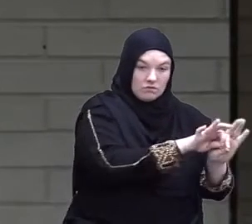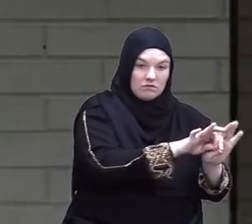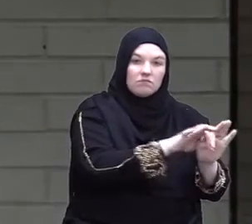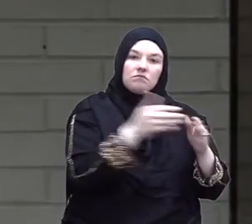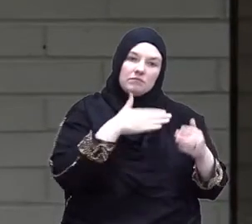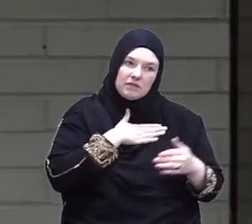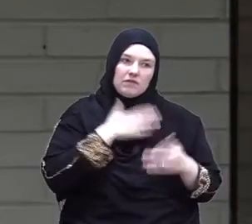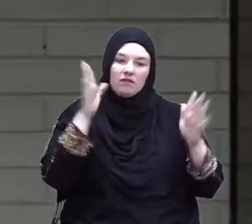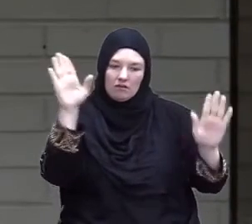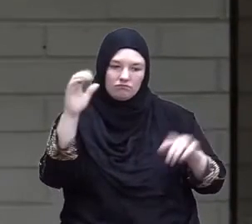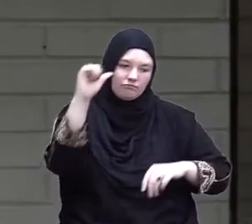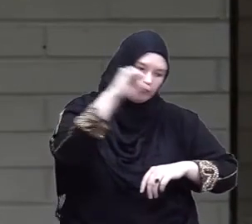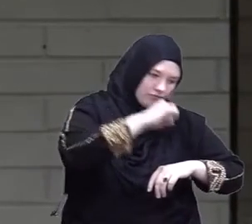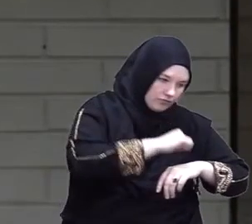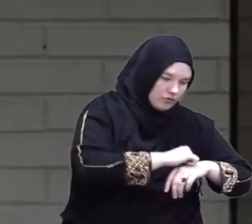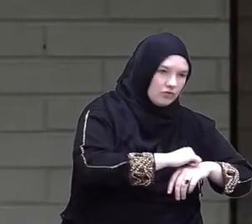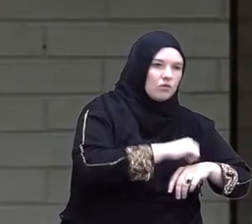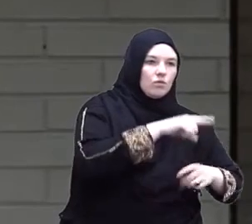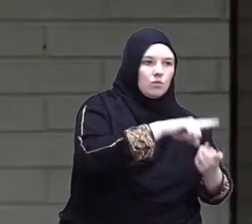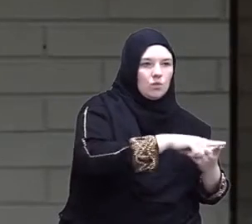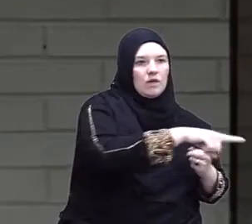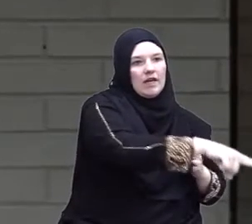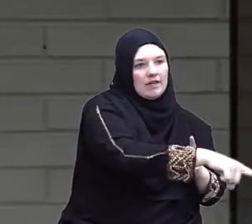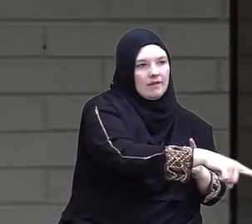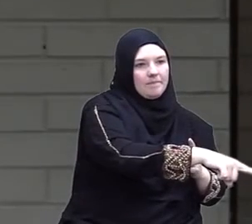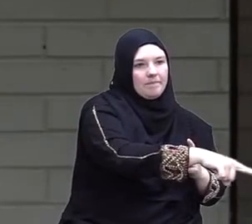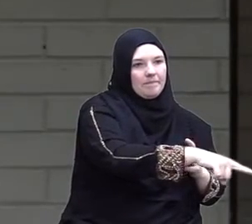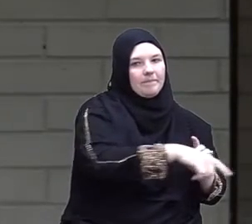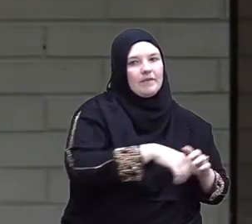to Adam, not for